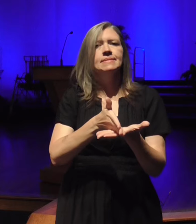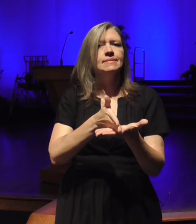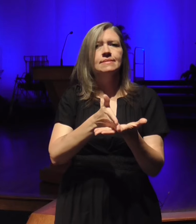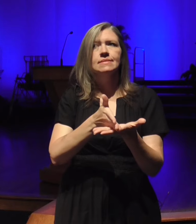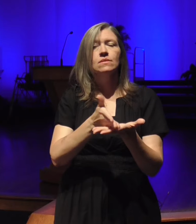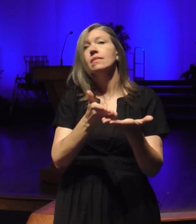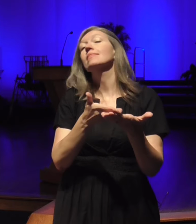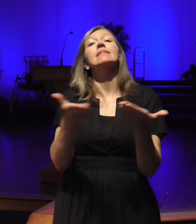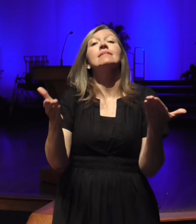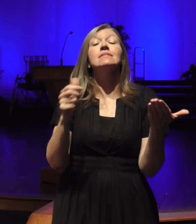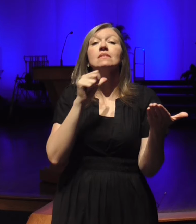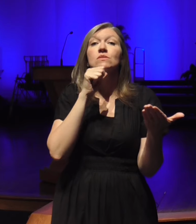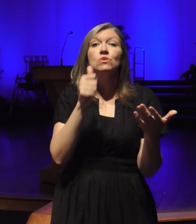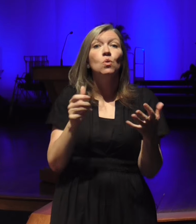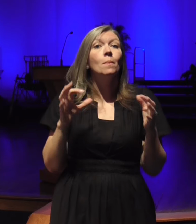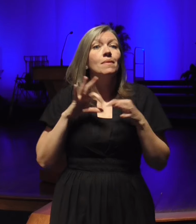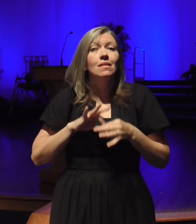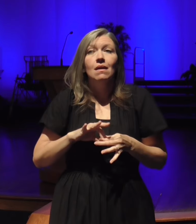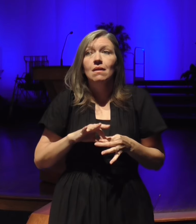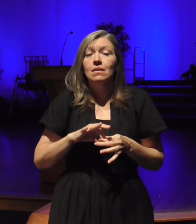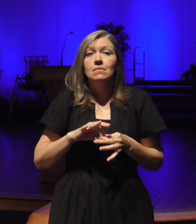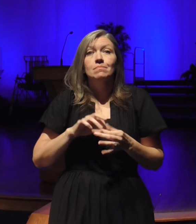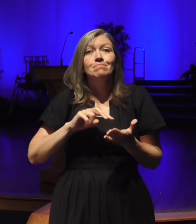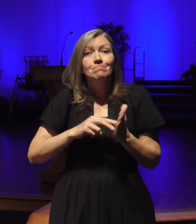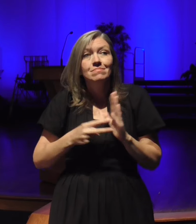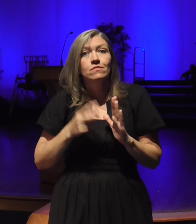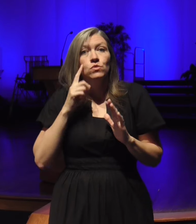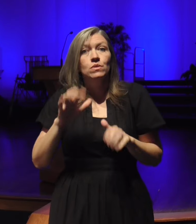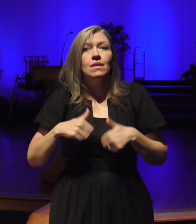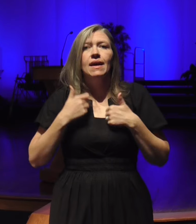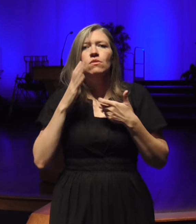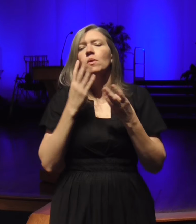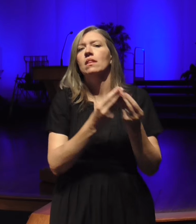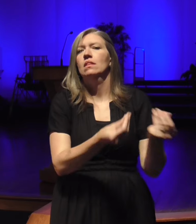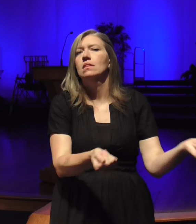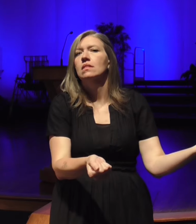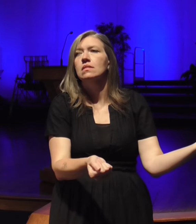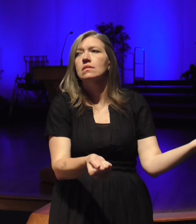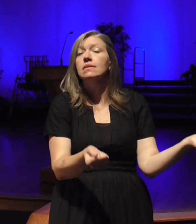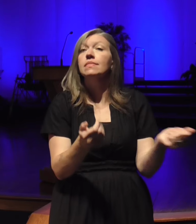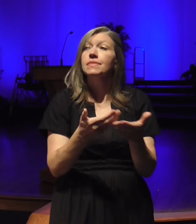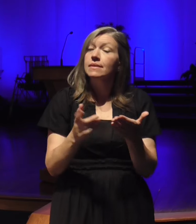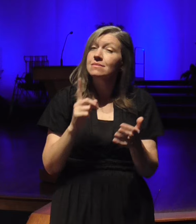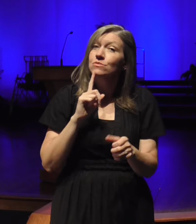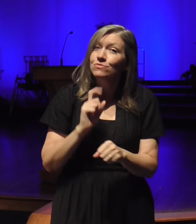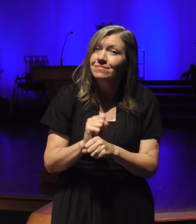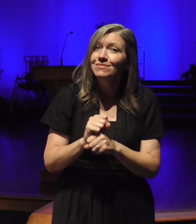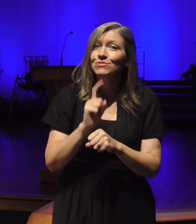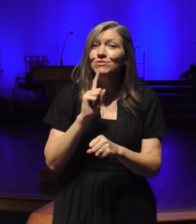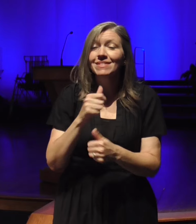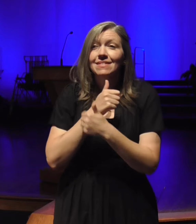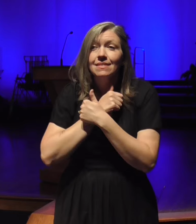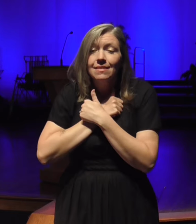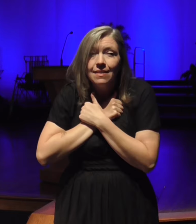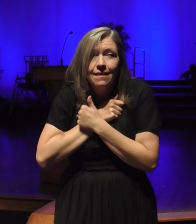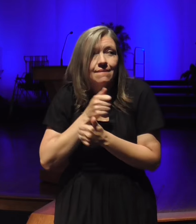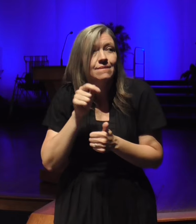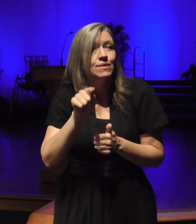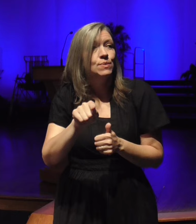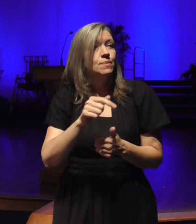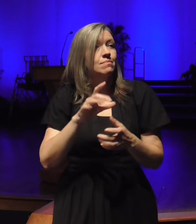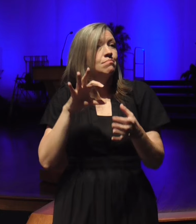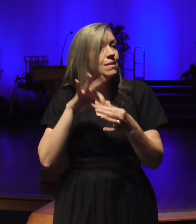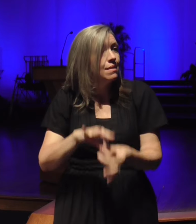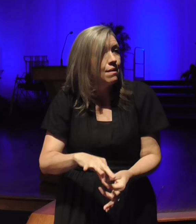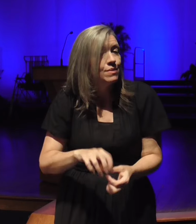ash can, not into the trash can. Just release control. What doesn't belong in your life will go